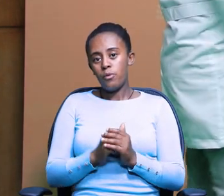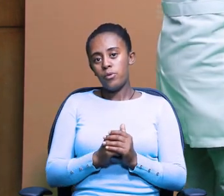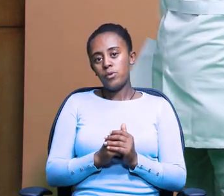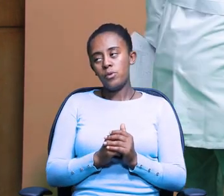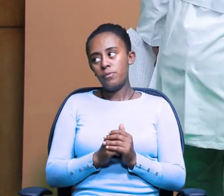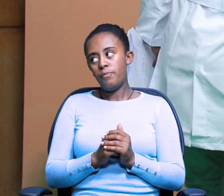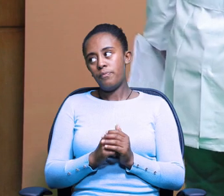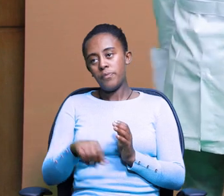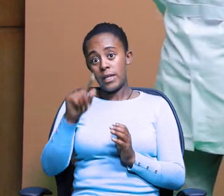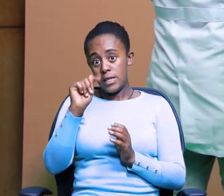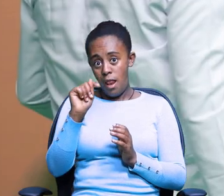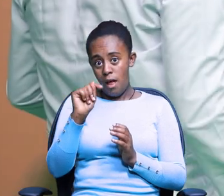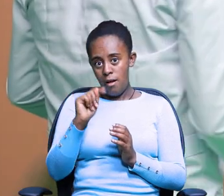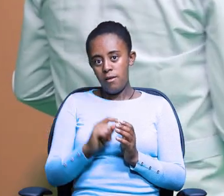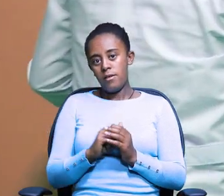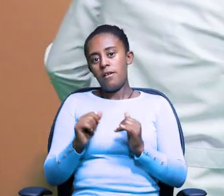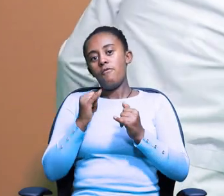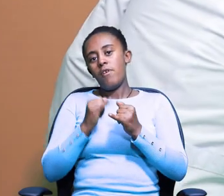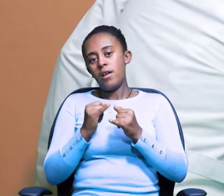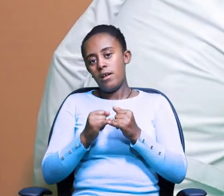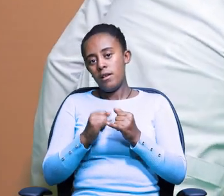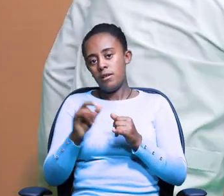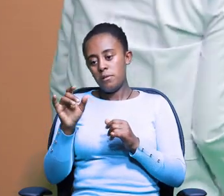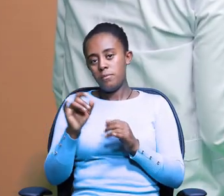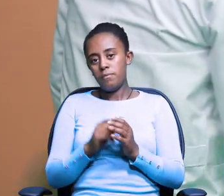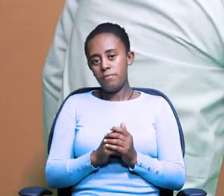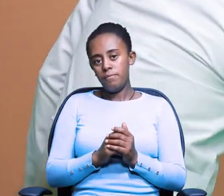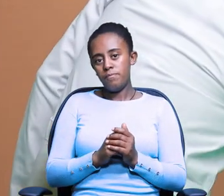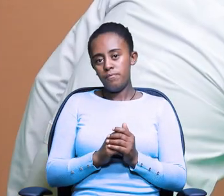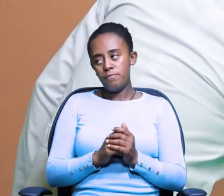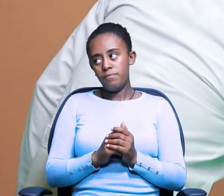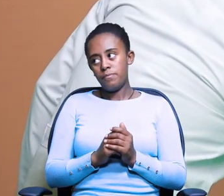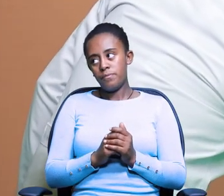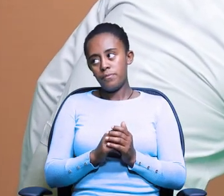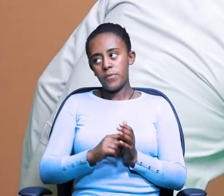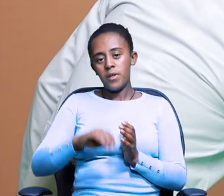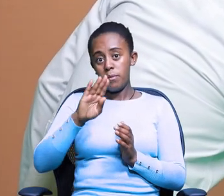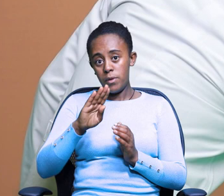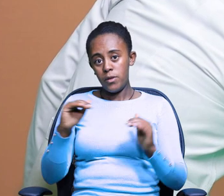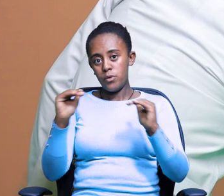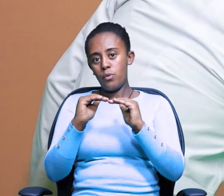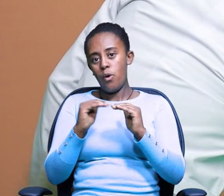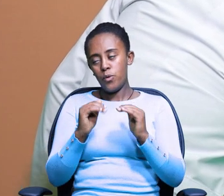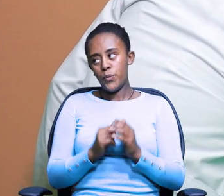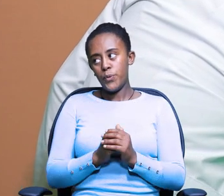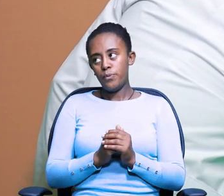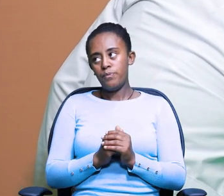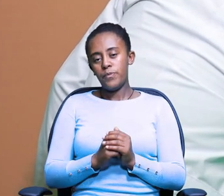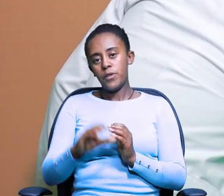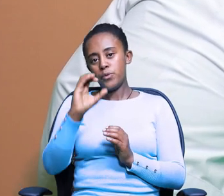know, tesla. Therefore, finally, putting this in decimal notation, magnetic field strength is equal